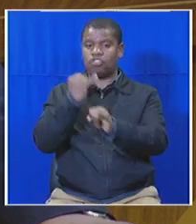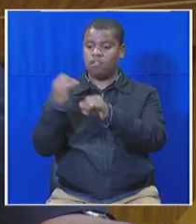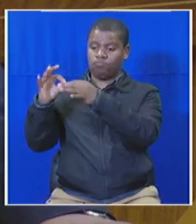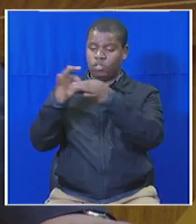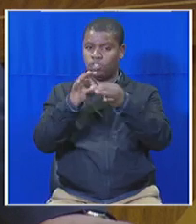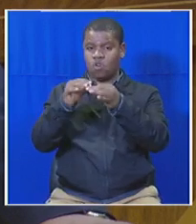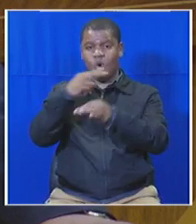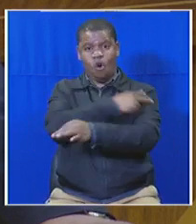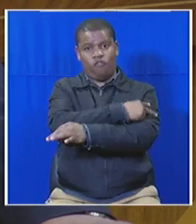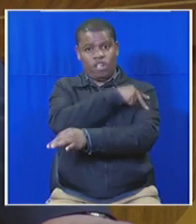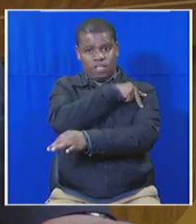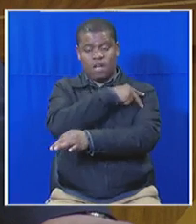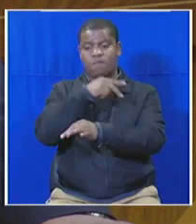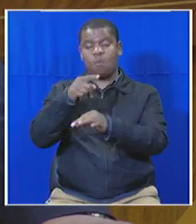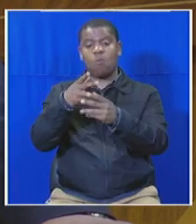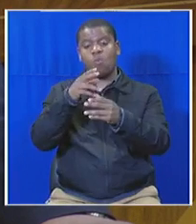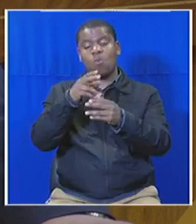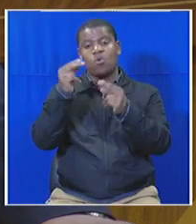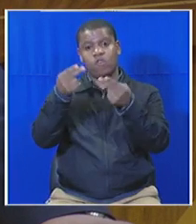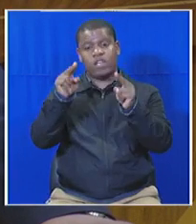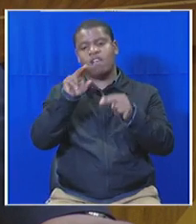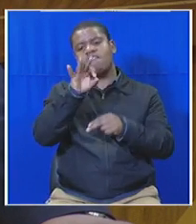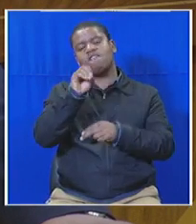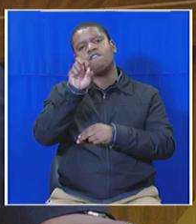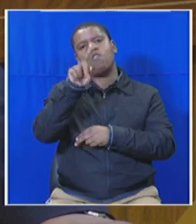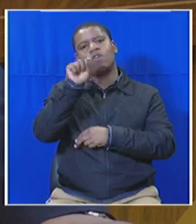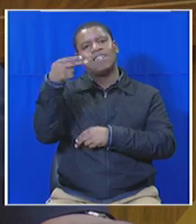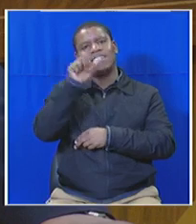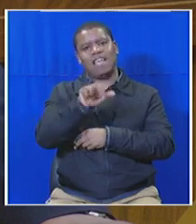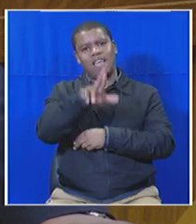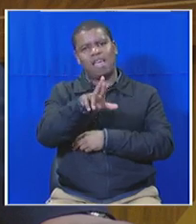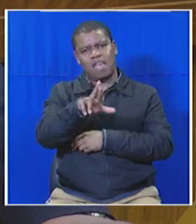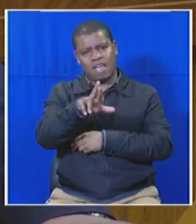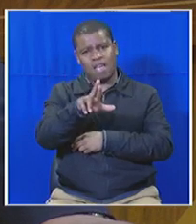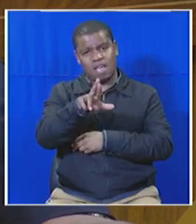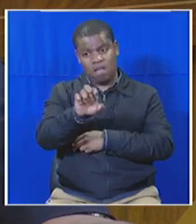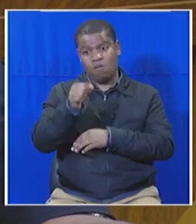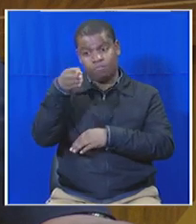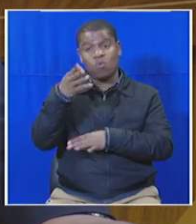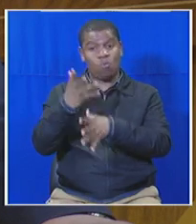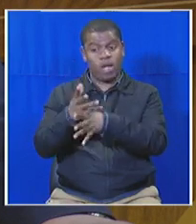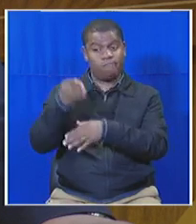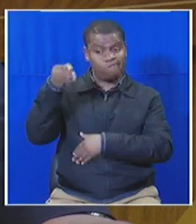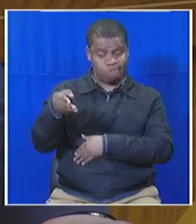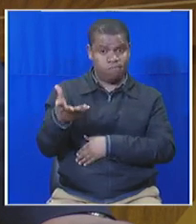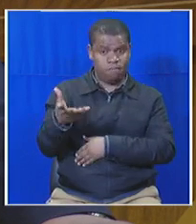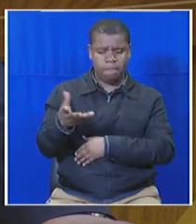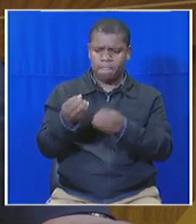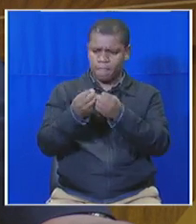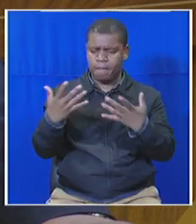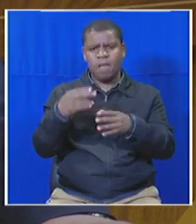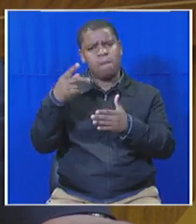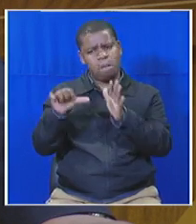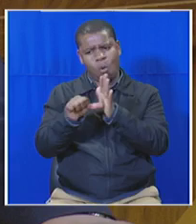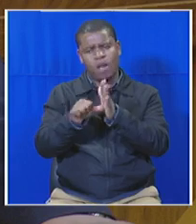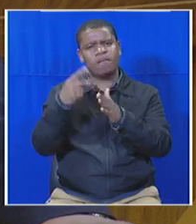Officer at the University of Fort Hare. During his tenure at Fort Hare, a number of important projects